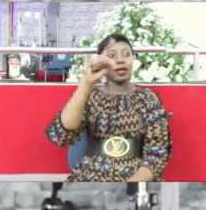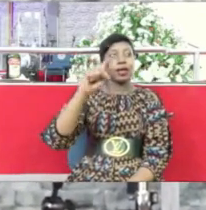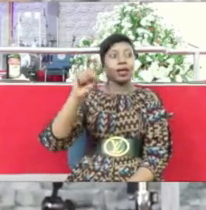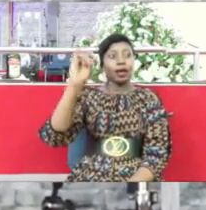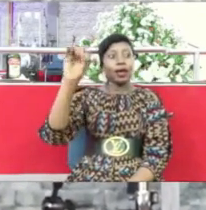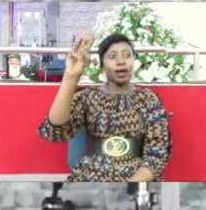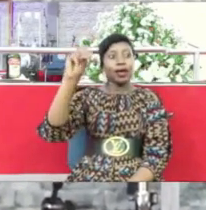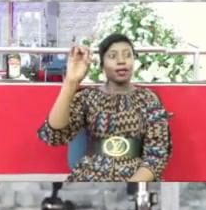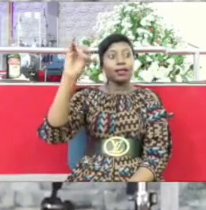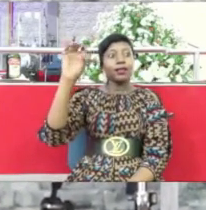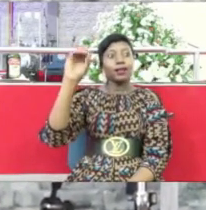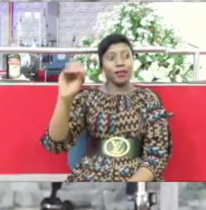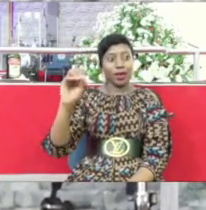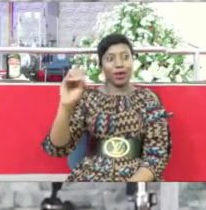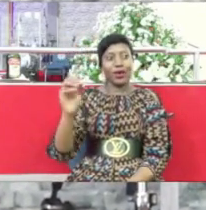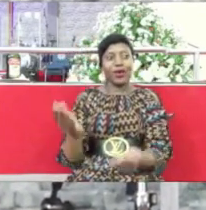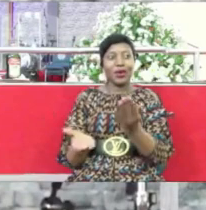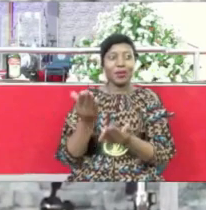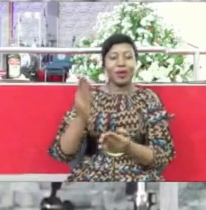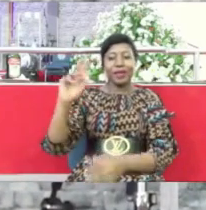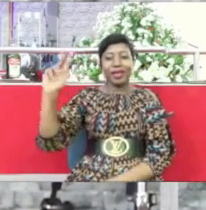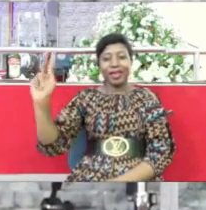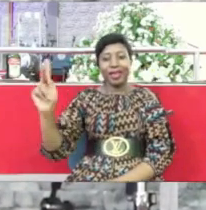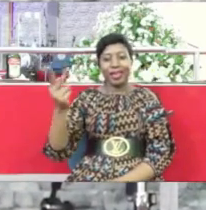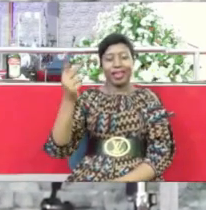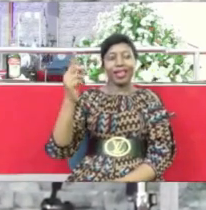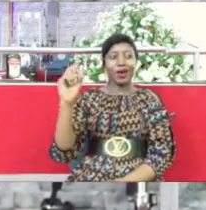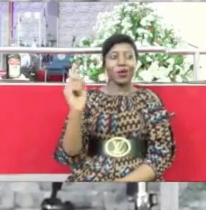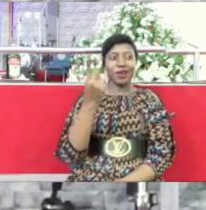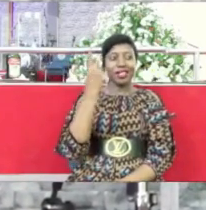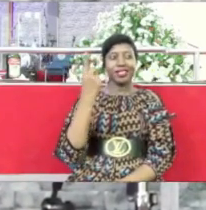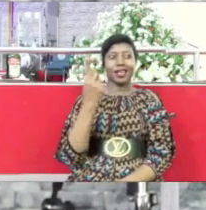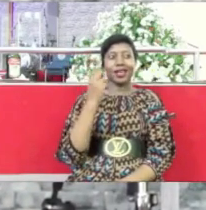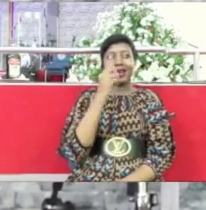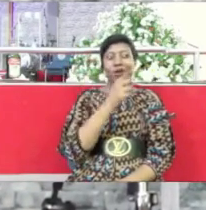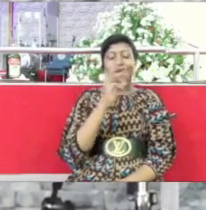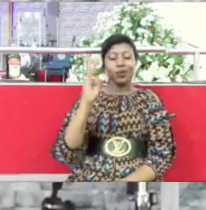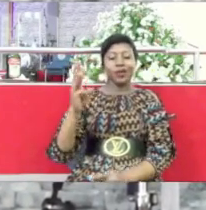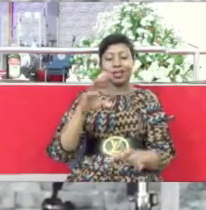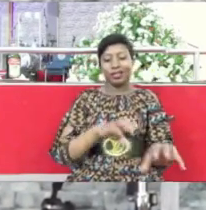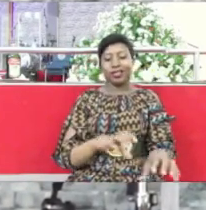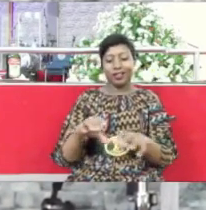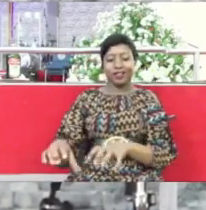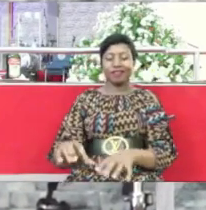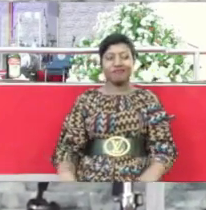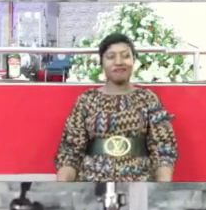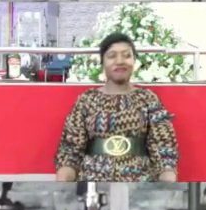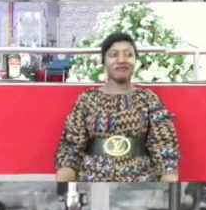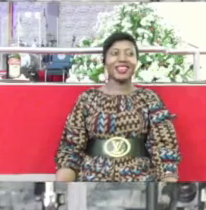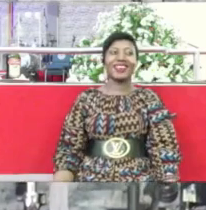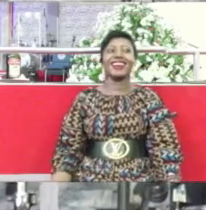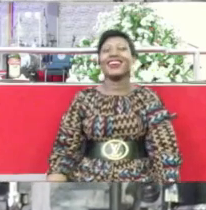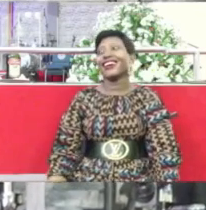na Kenya Kwanza. Wewe utaumia. Hapo utazama. You will sink. Kitu tu kimoja Azimio na